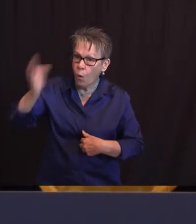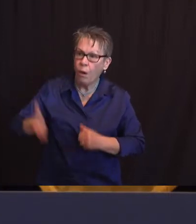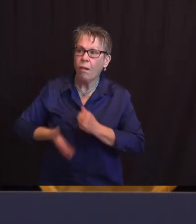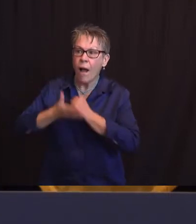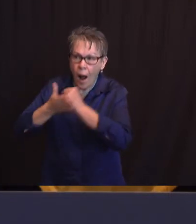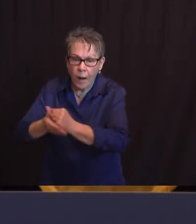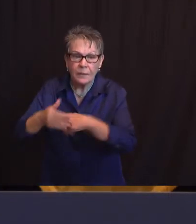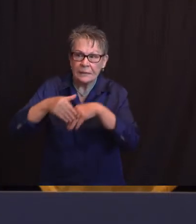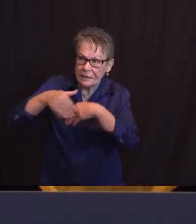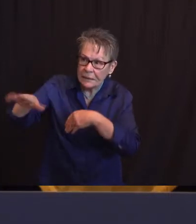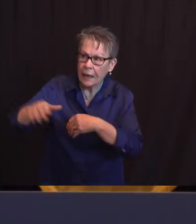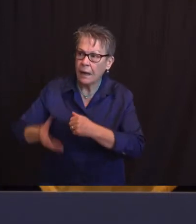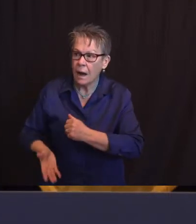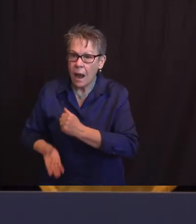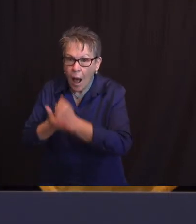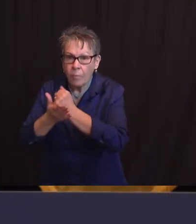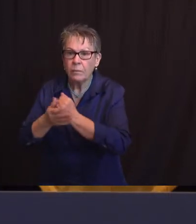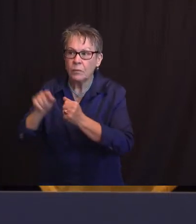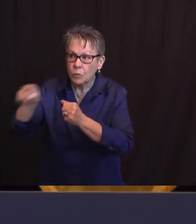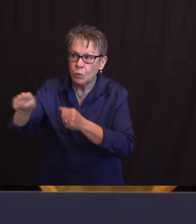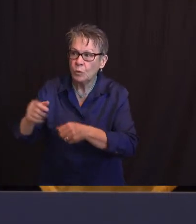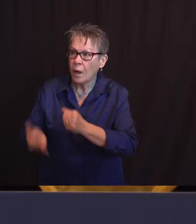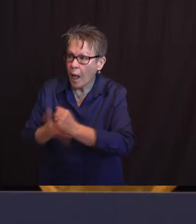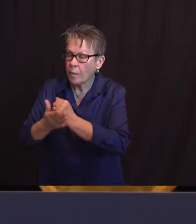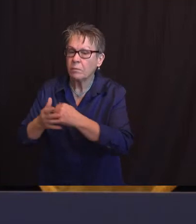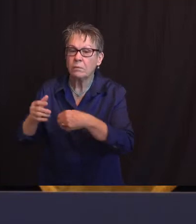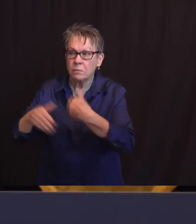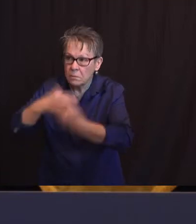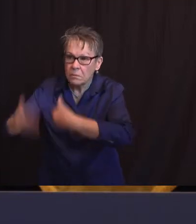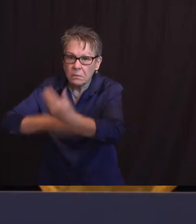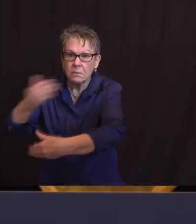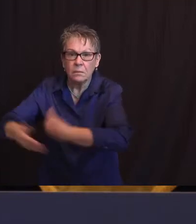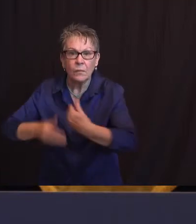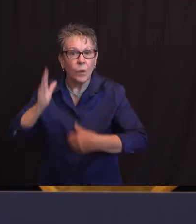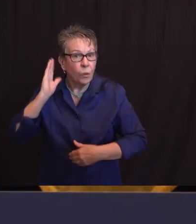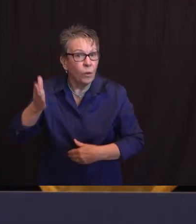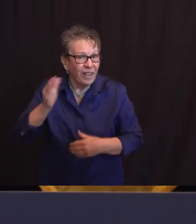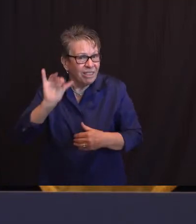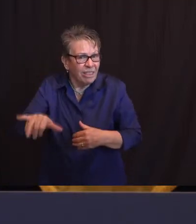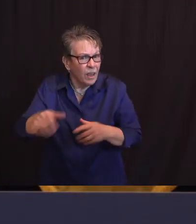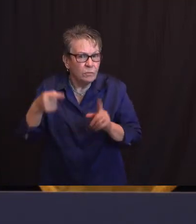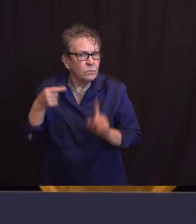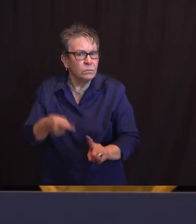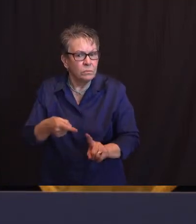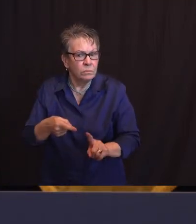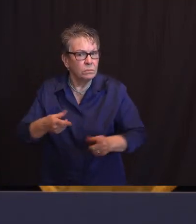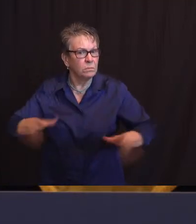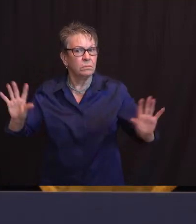happened. And so that's all I got on that. Dustin, good afternoon.